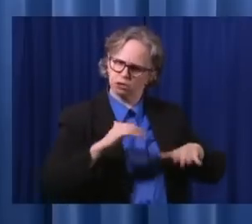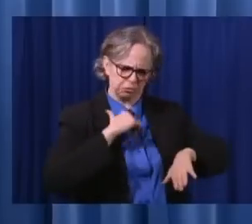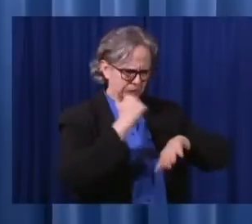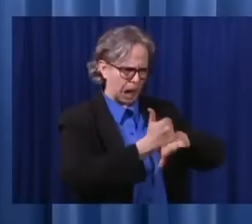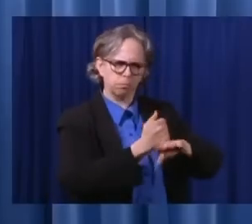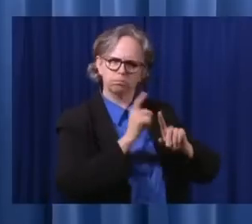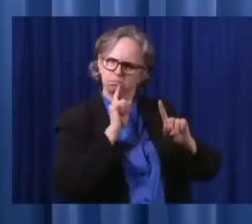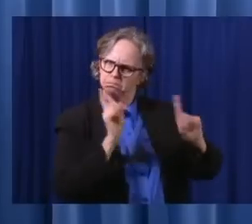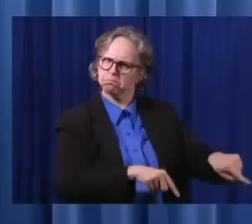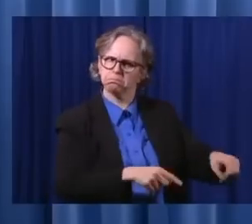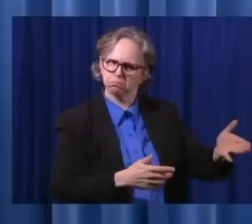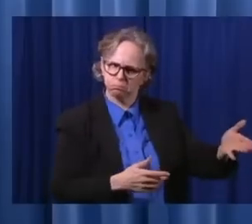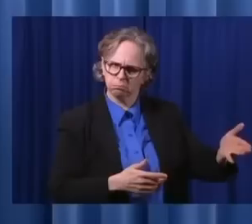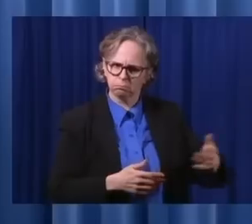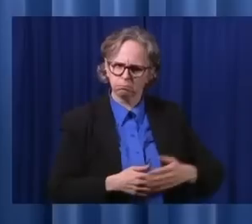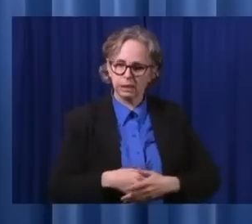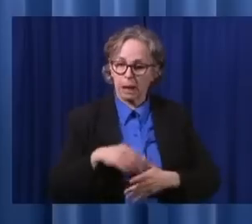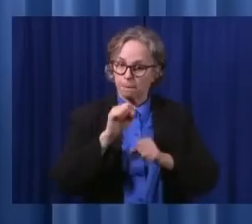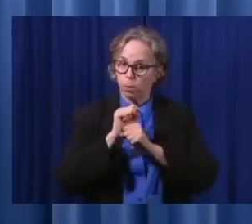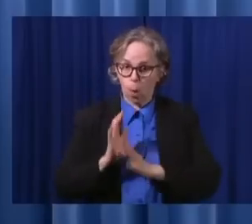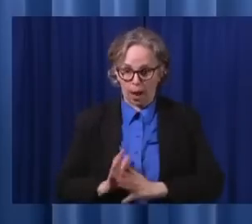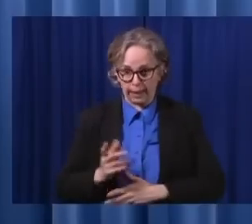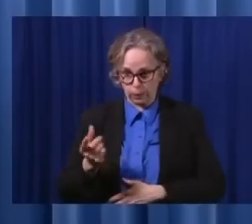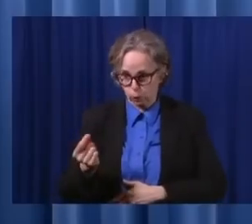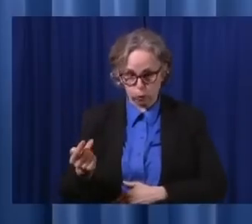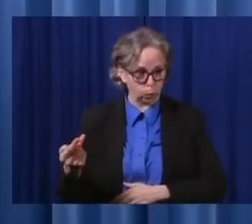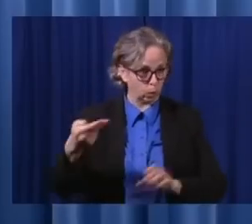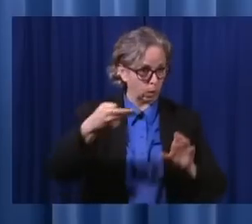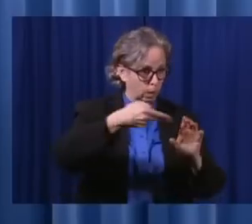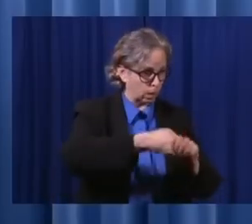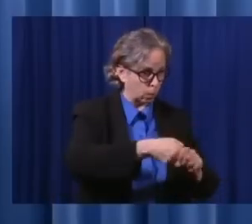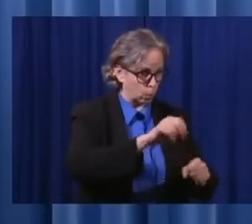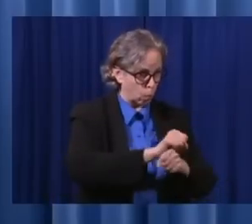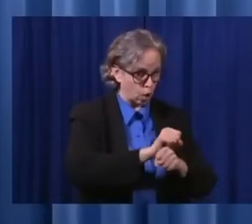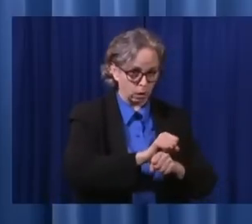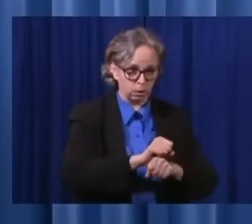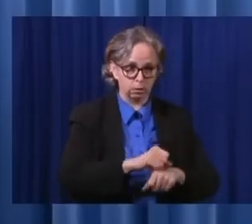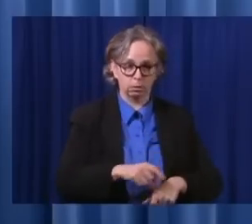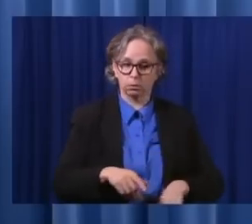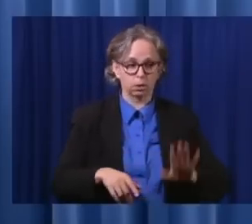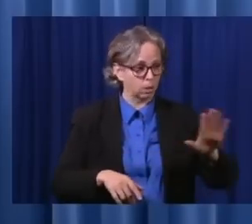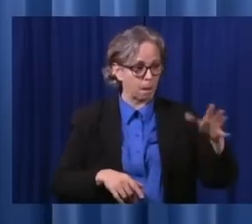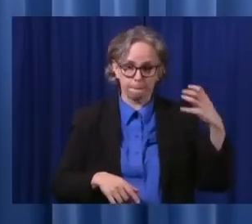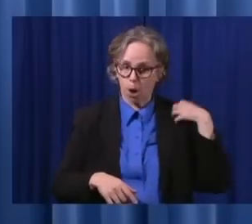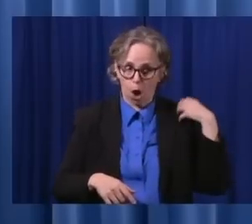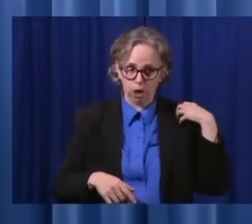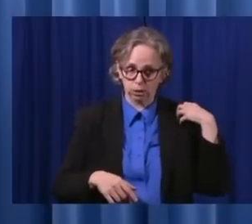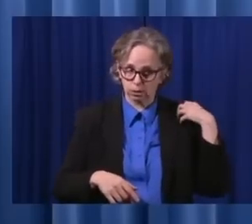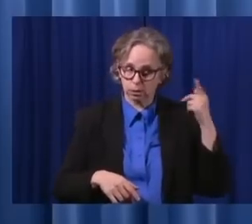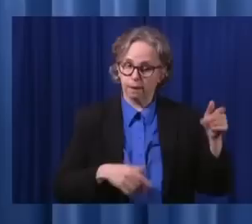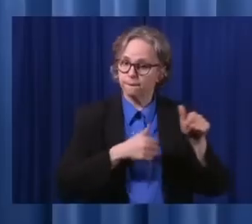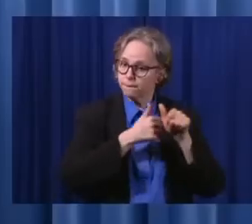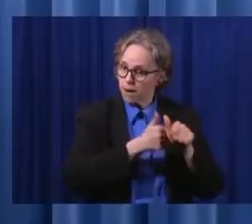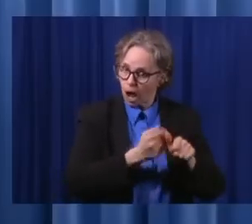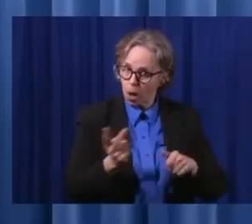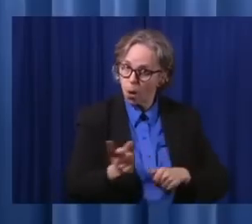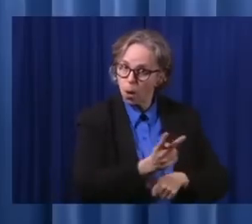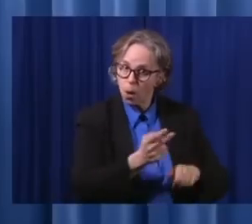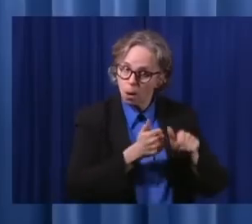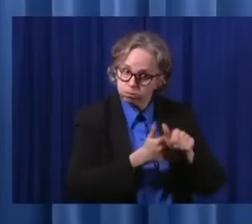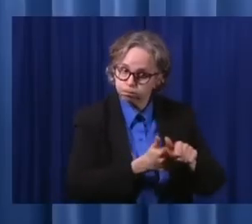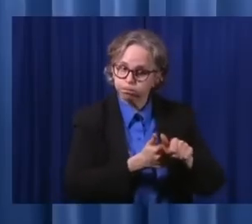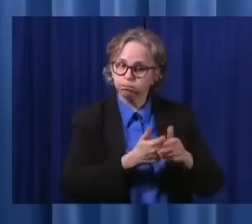company, the restaurant, the bar, the manufacturing company is following the procedures and the orders that